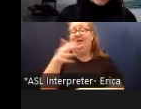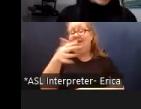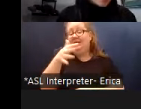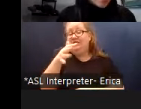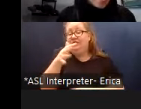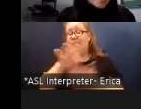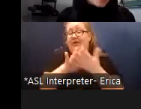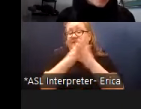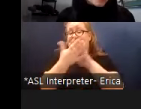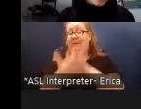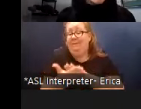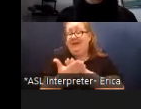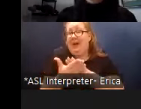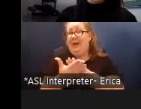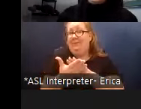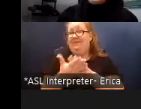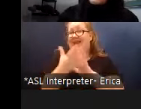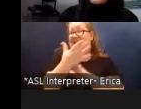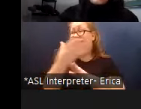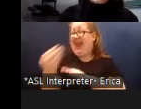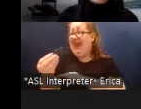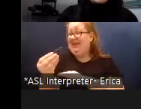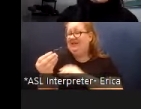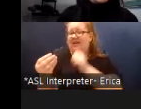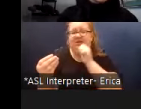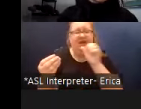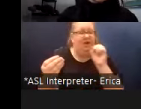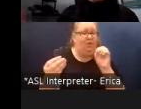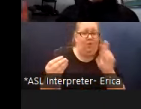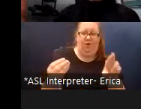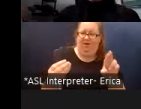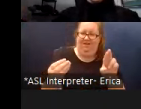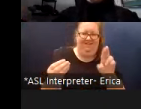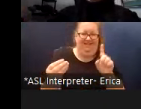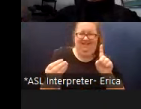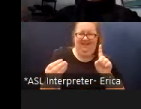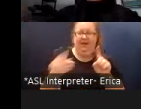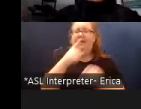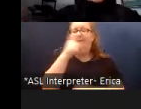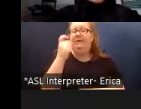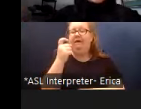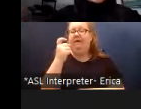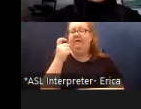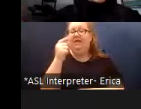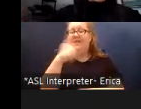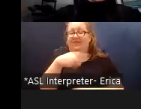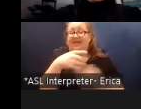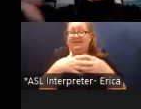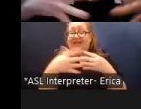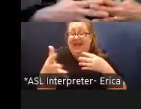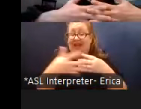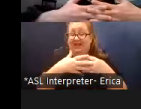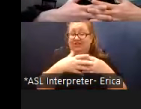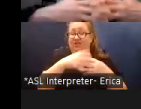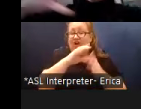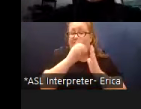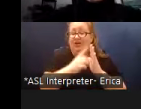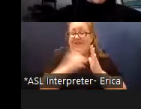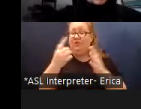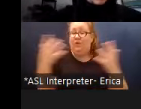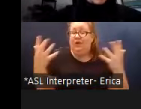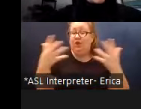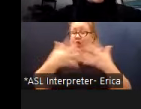up becoming an and, not an or question, because you know, these gates are designed to only